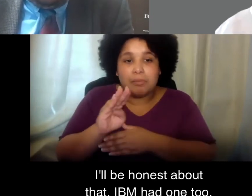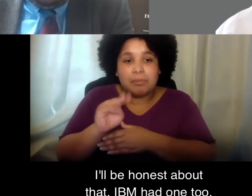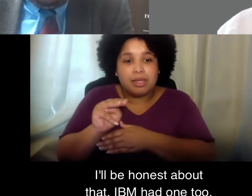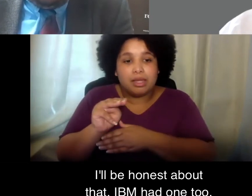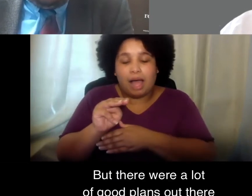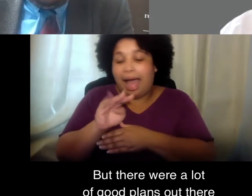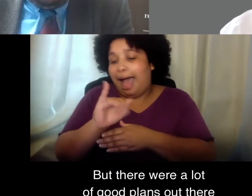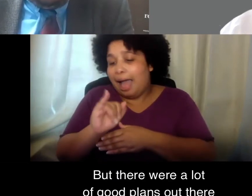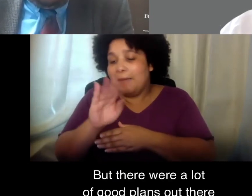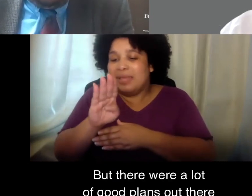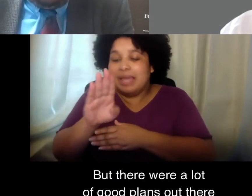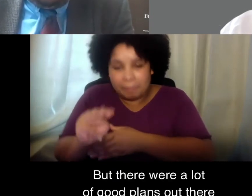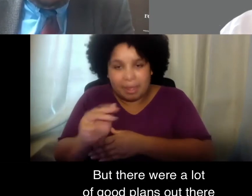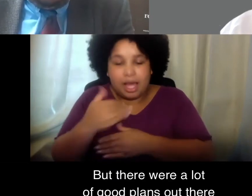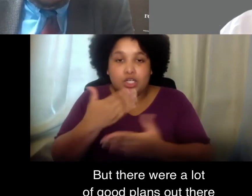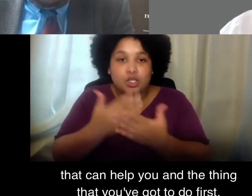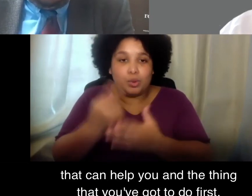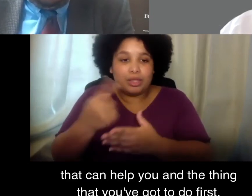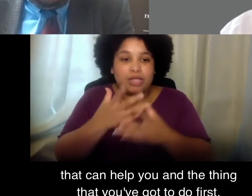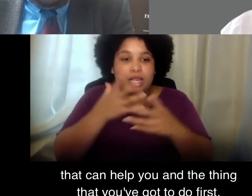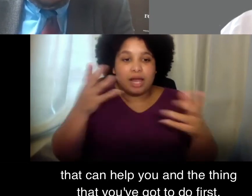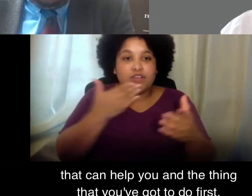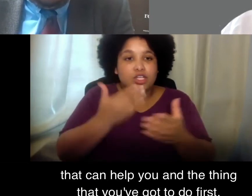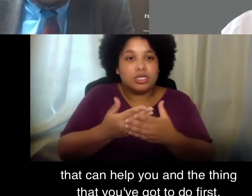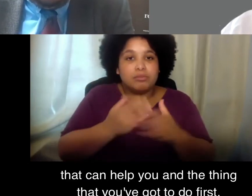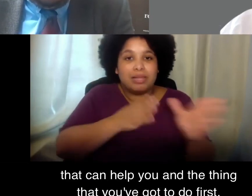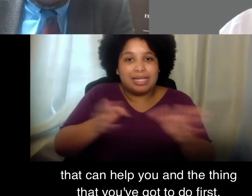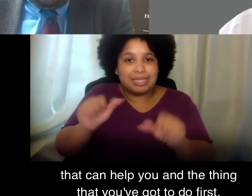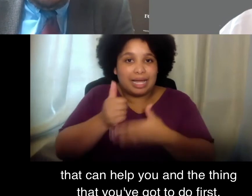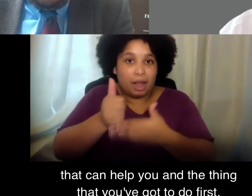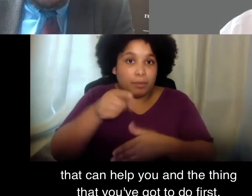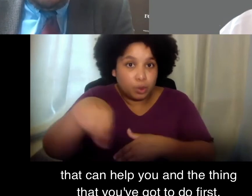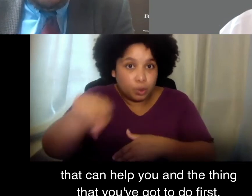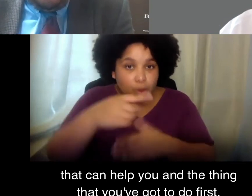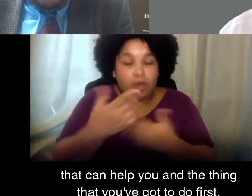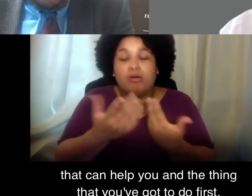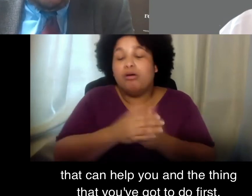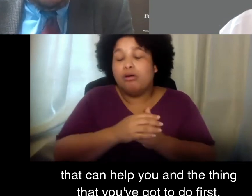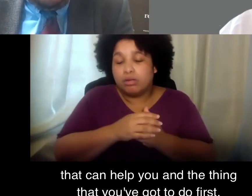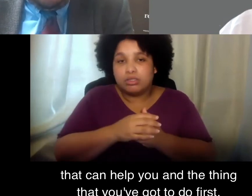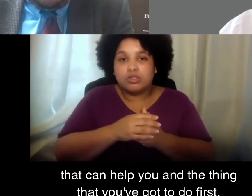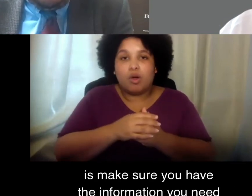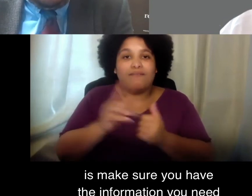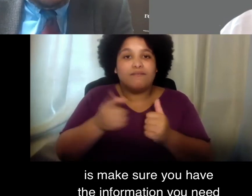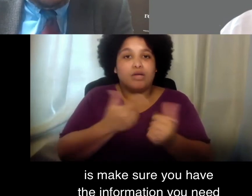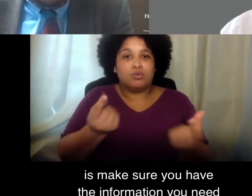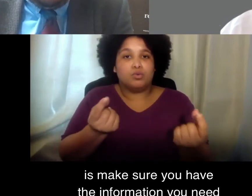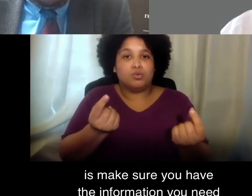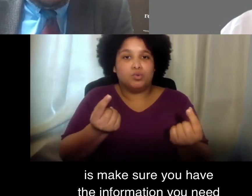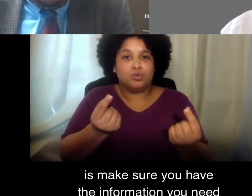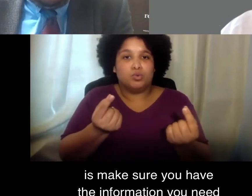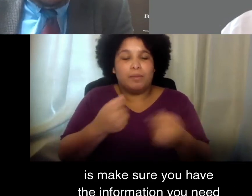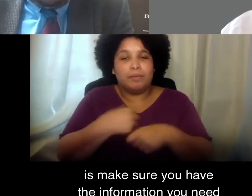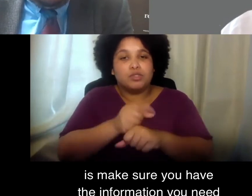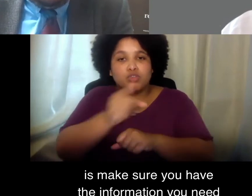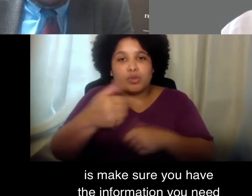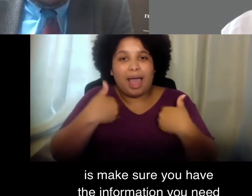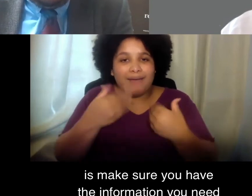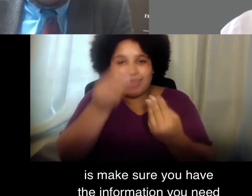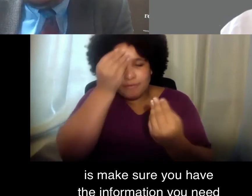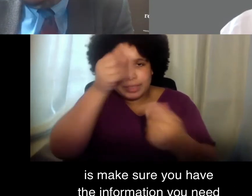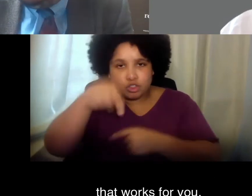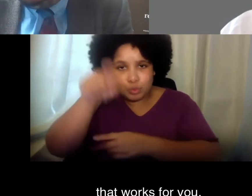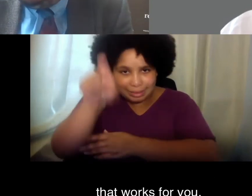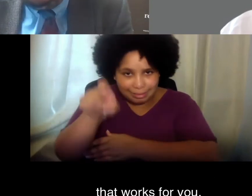too. But there are a lot of good plans out there that could help you. And the thing that you've got to do first is make sure you have the information you